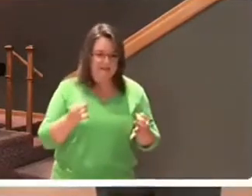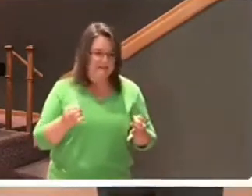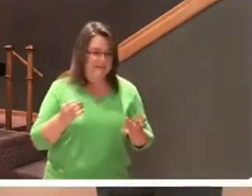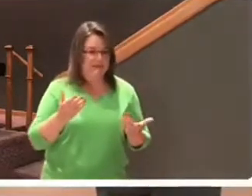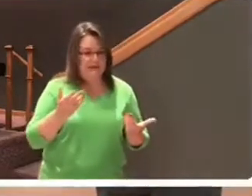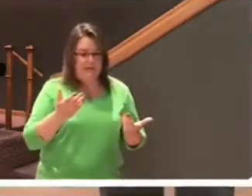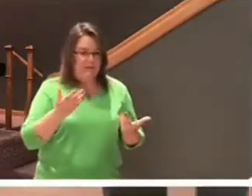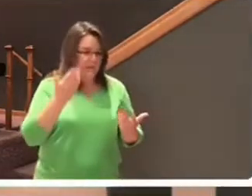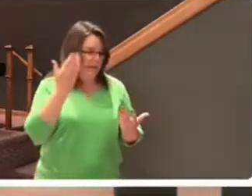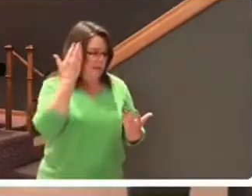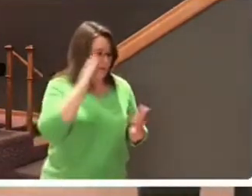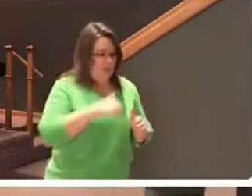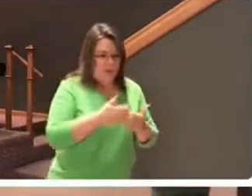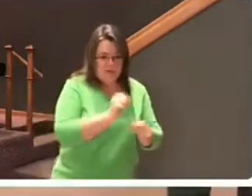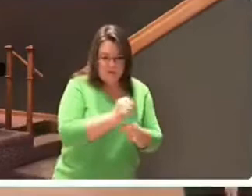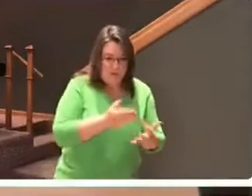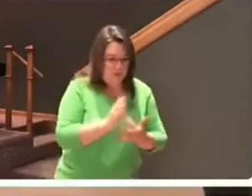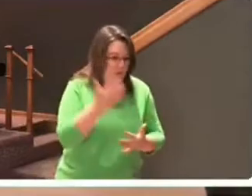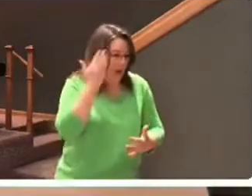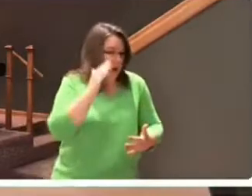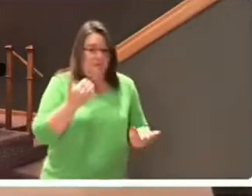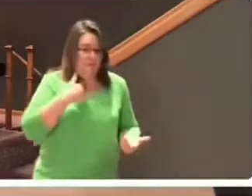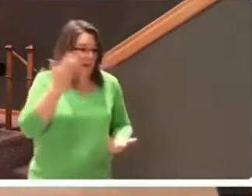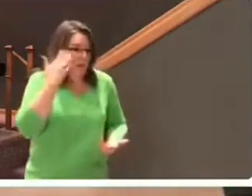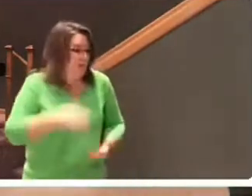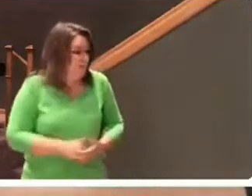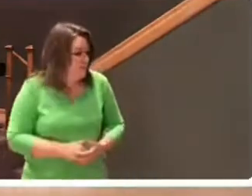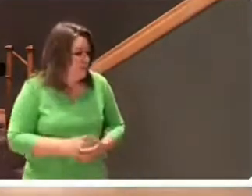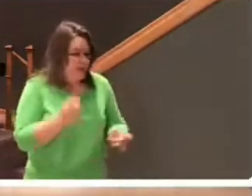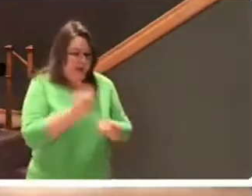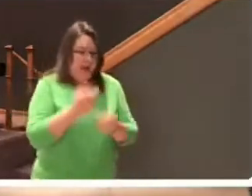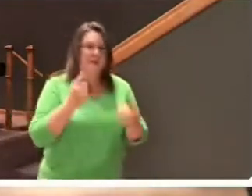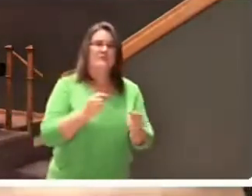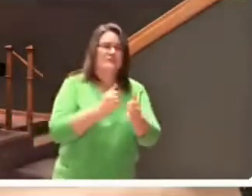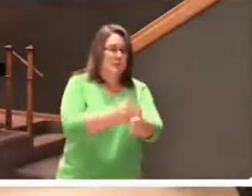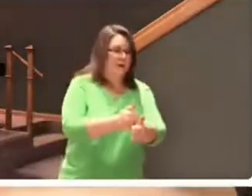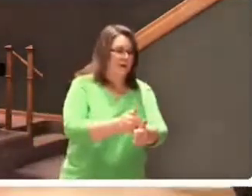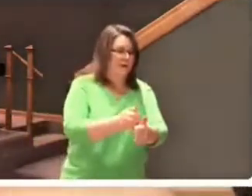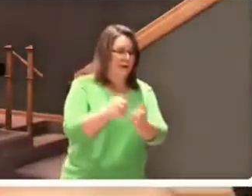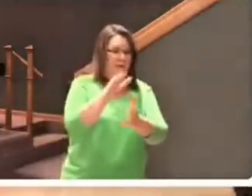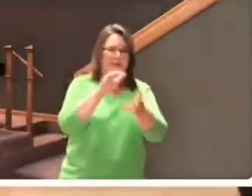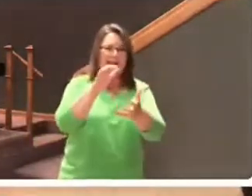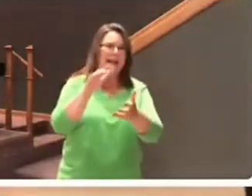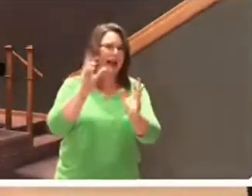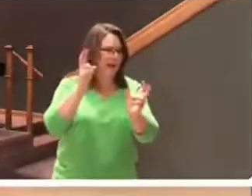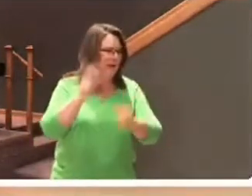knowing how it's going to work out. I don't know, man. I don't know. I'm just trying to follow the cloud. I don't know.